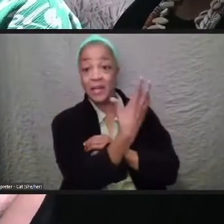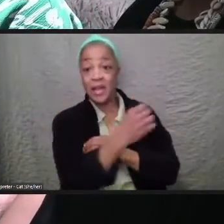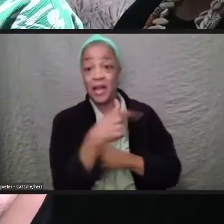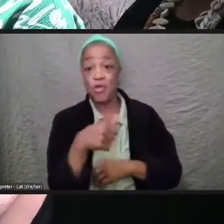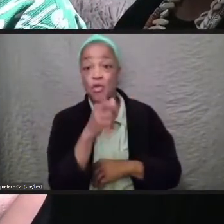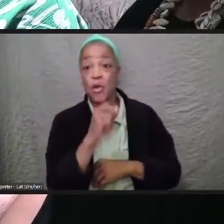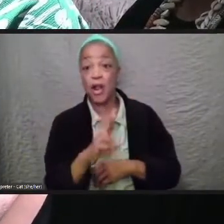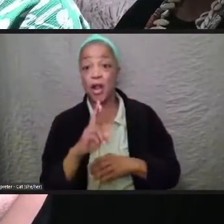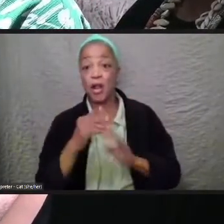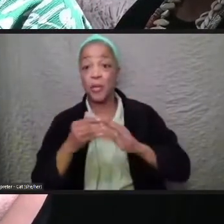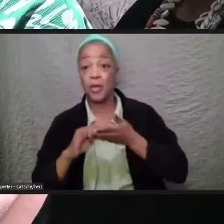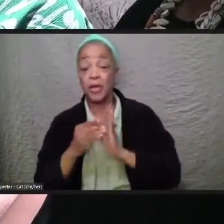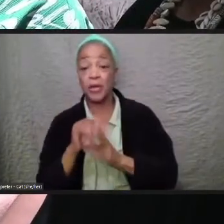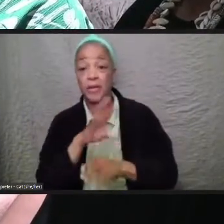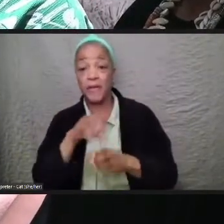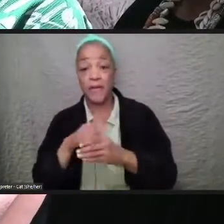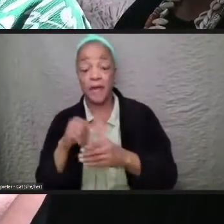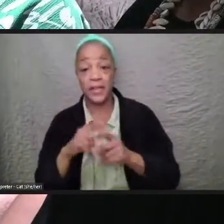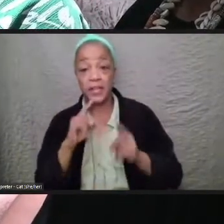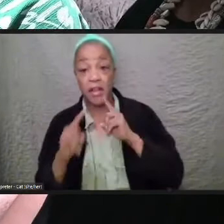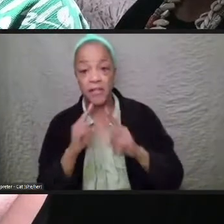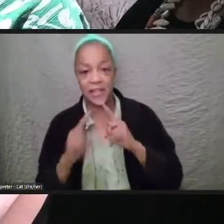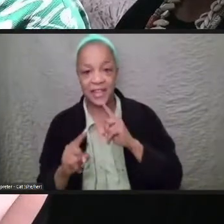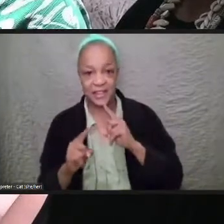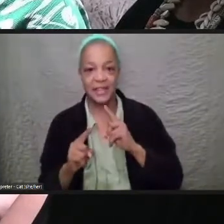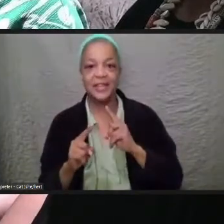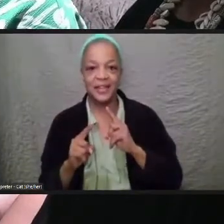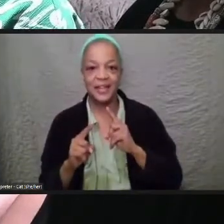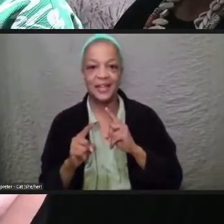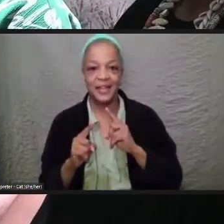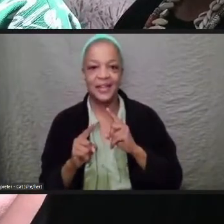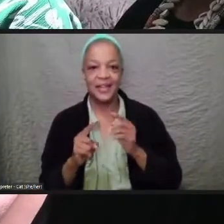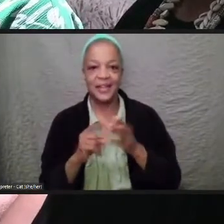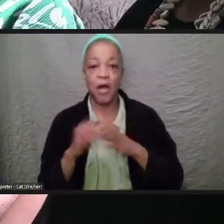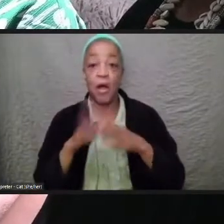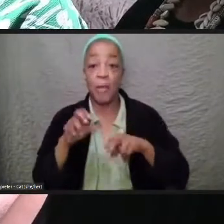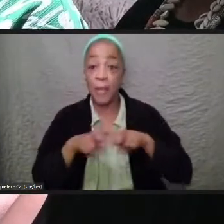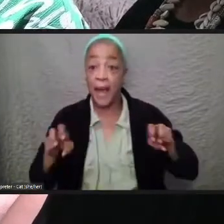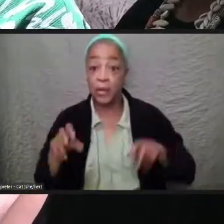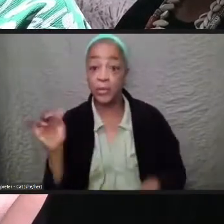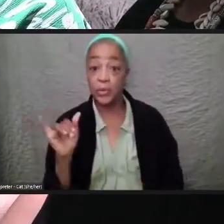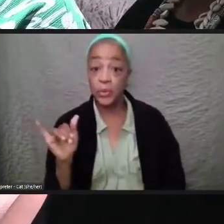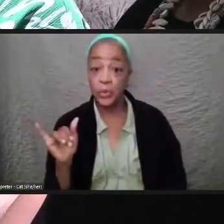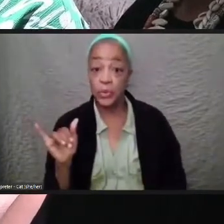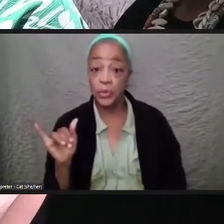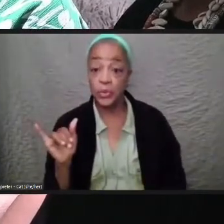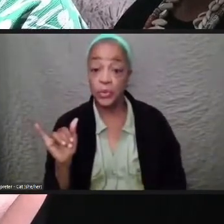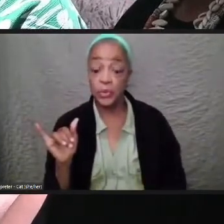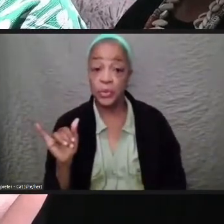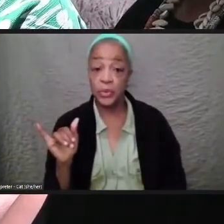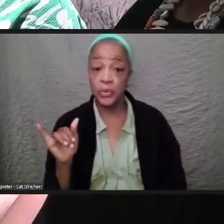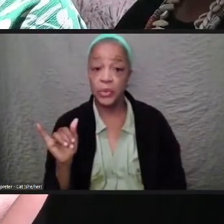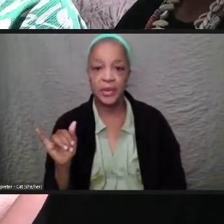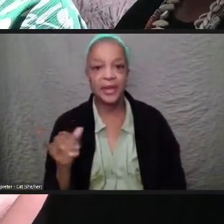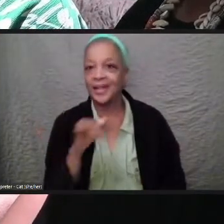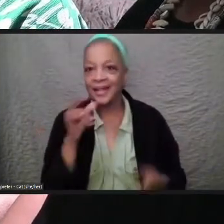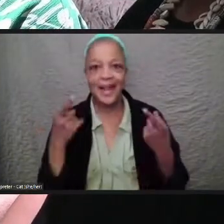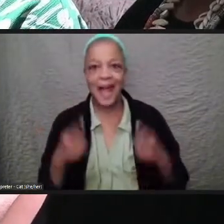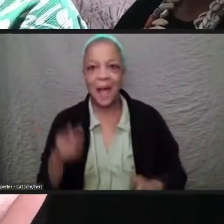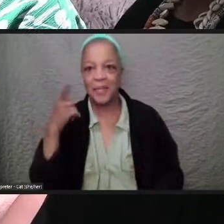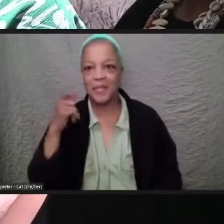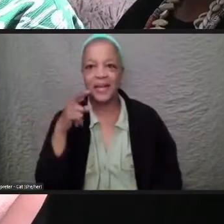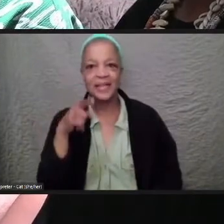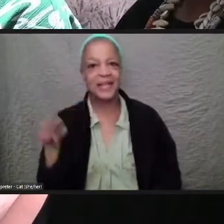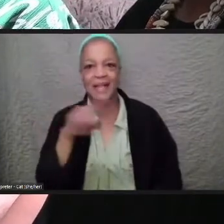to be a part of this conversation and on the panel as well. And it didn't happen because they felt like